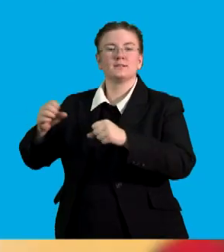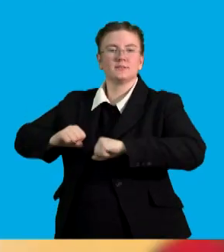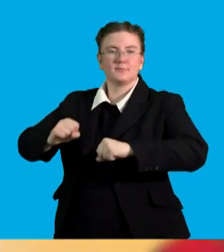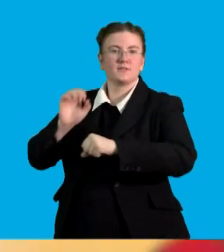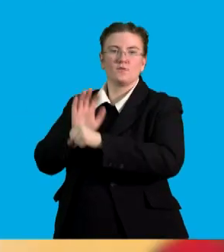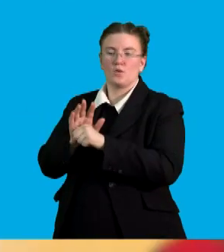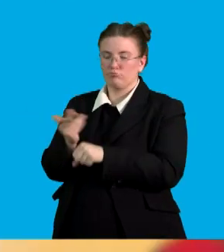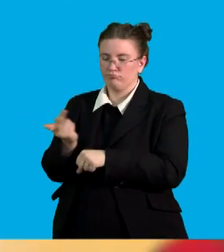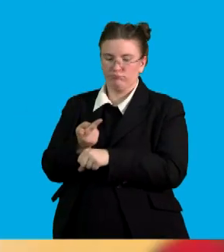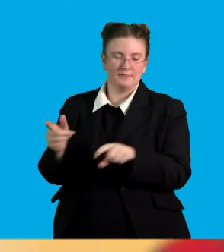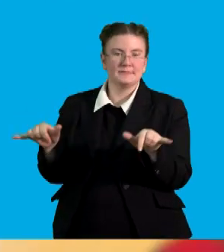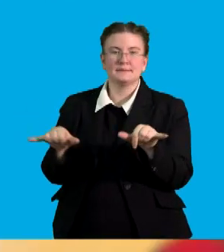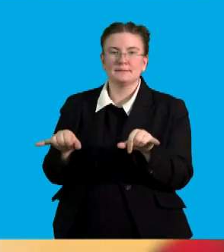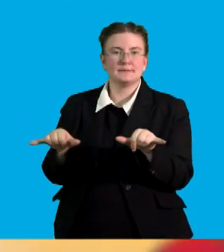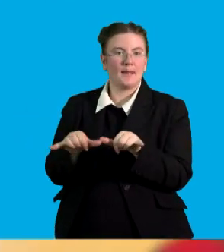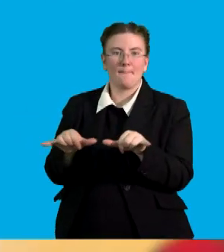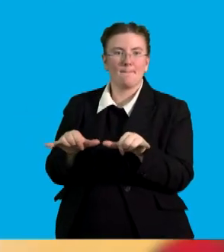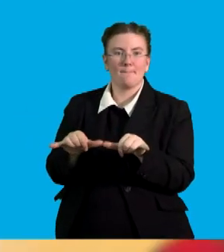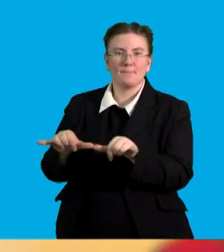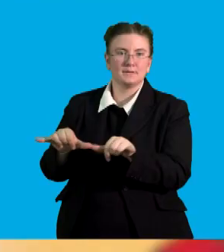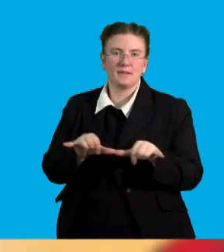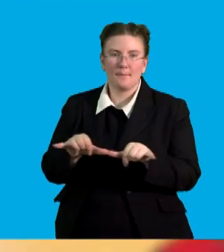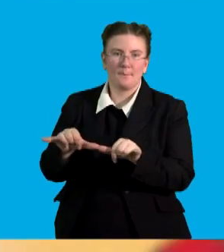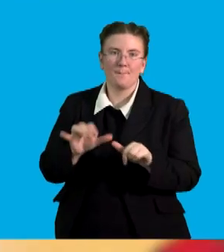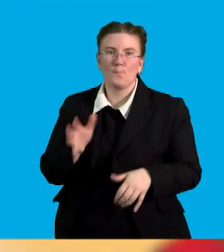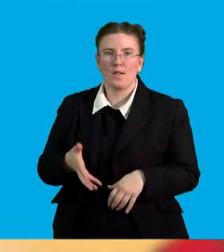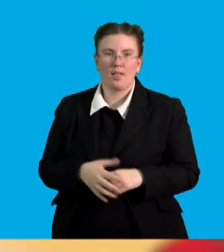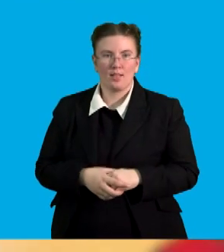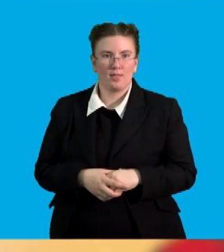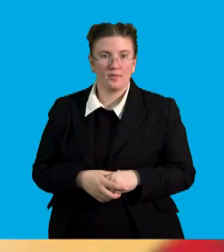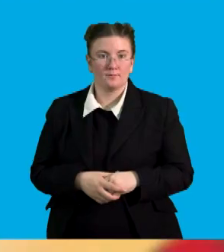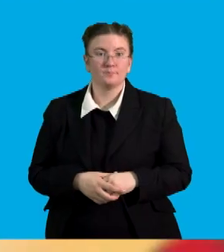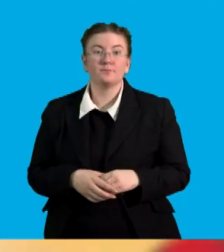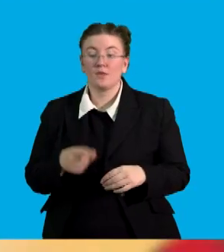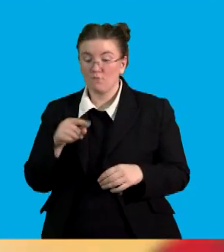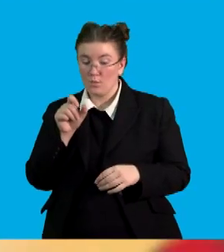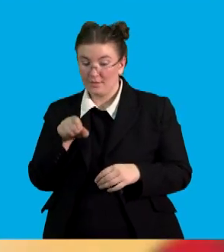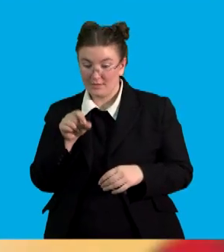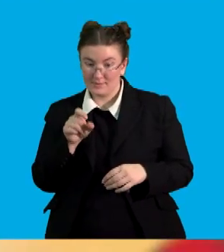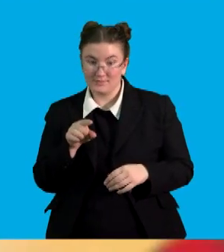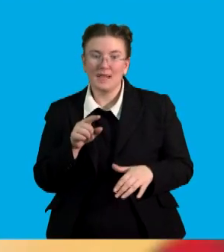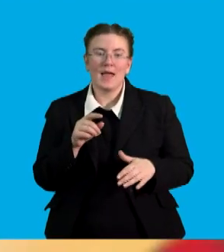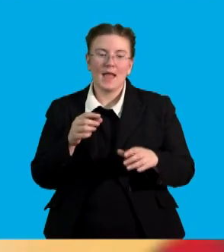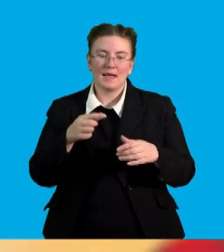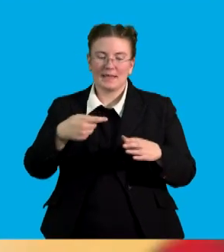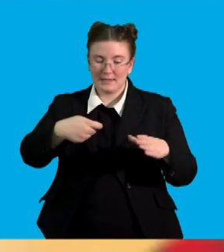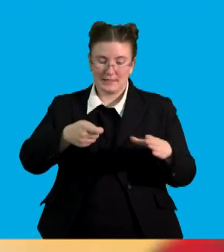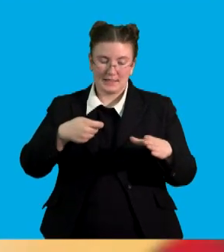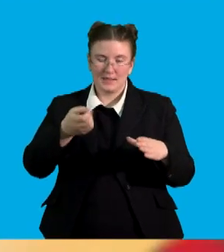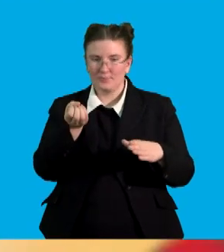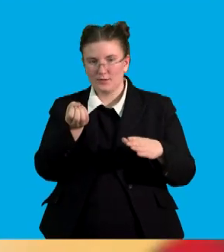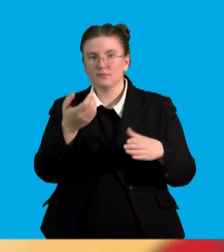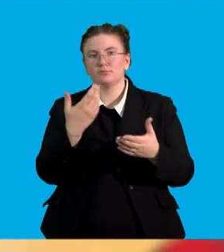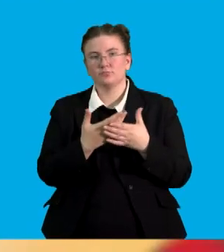expand and fill that entire space in that container. So for this reason, the gas particles can be squeezed or